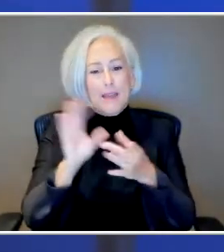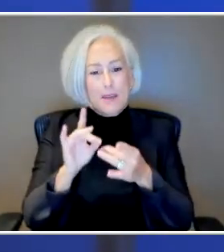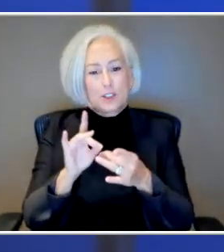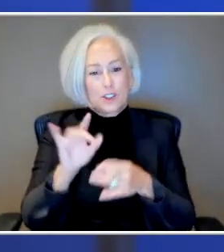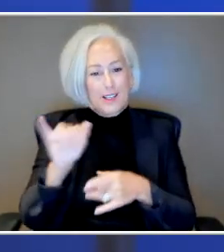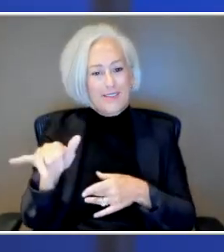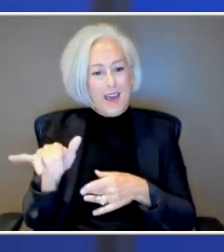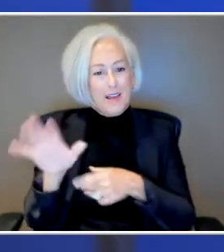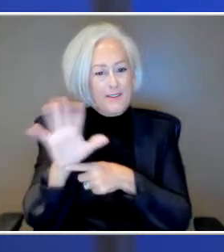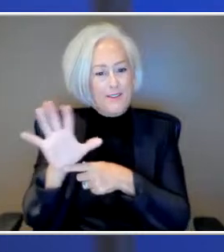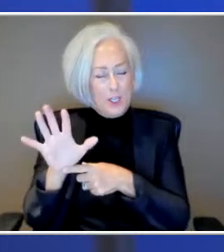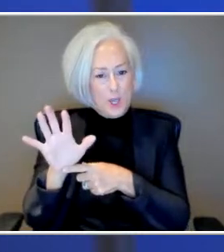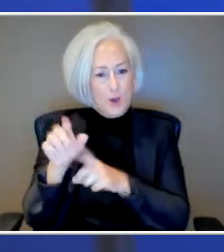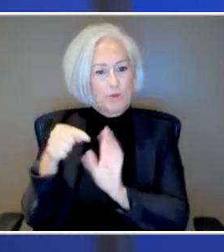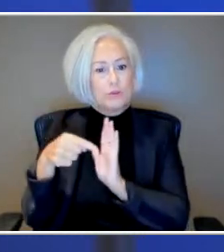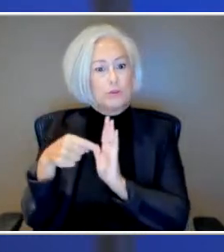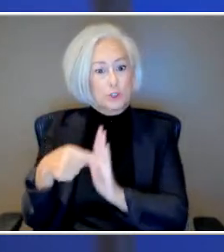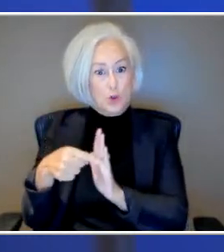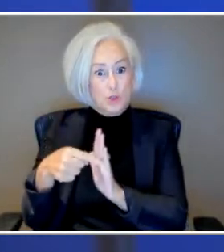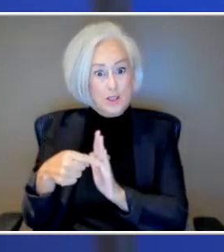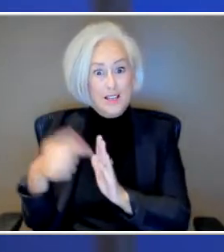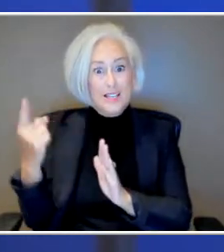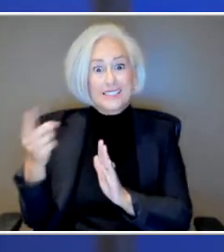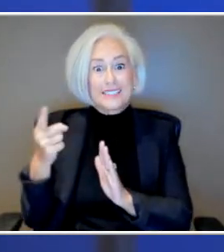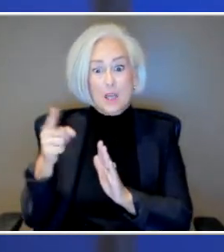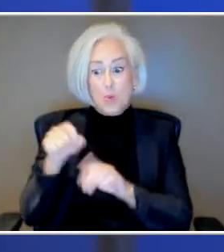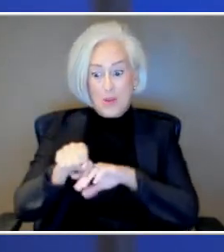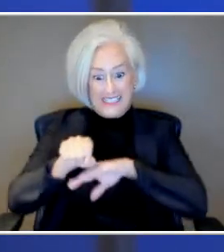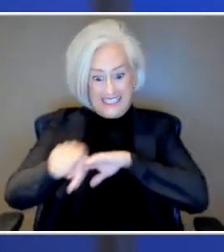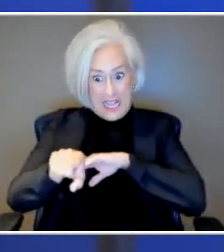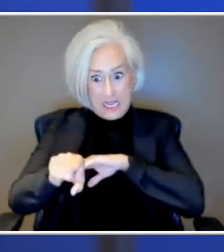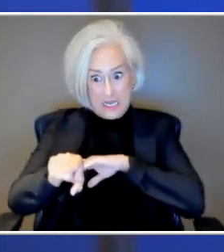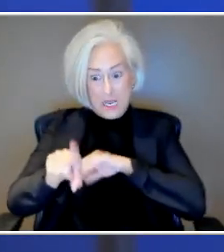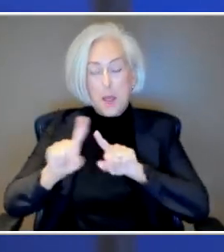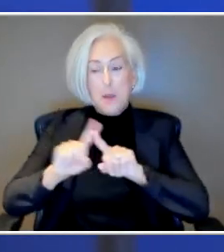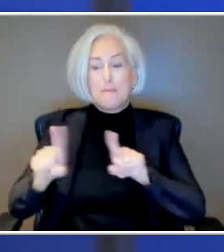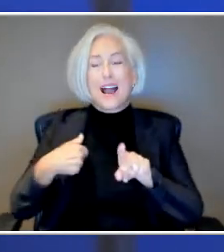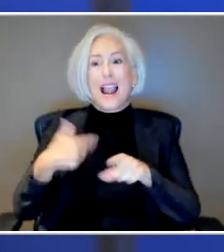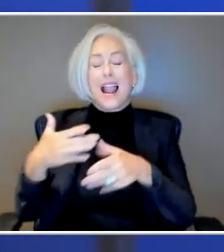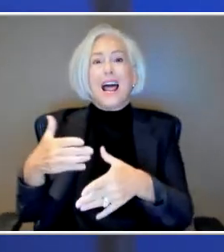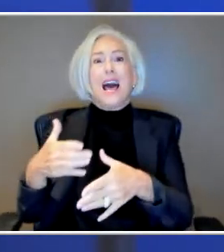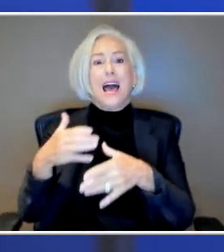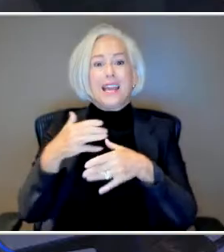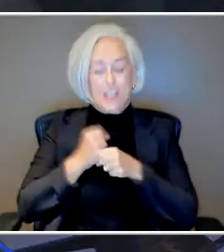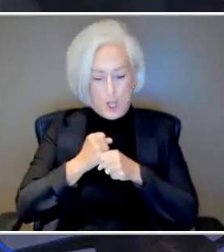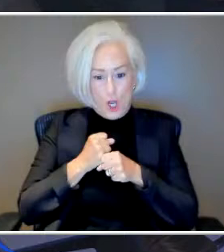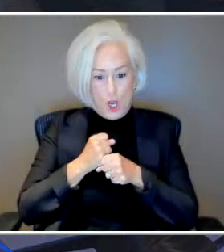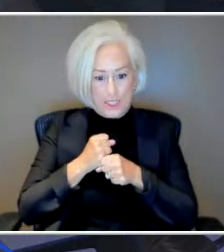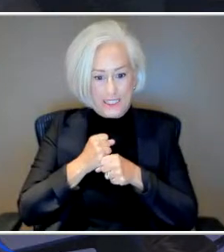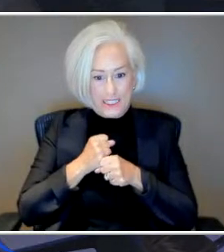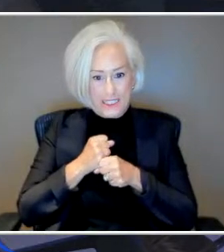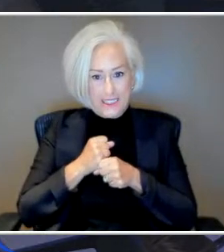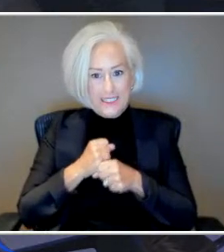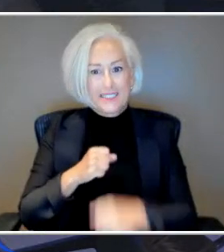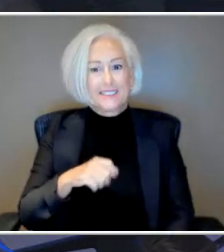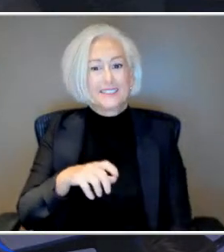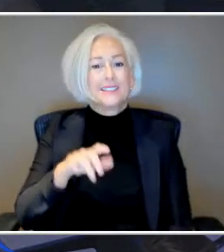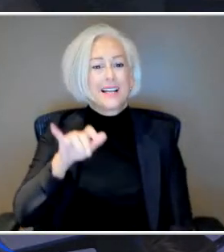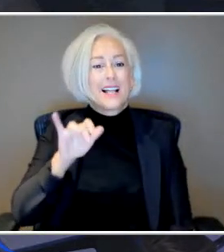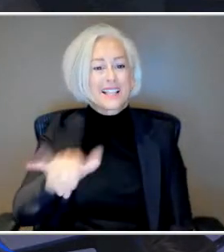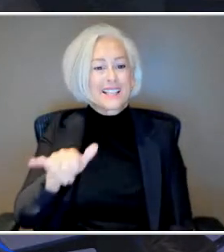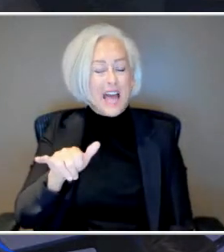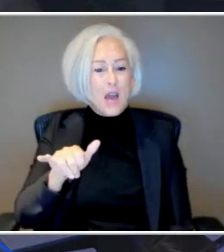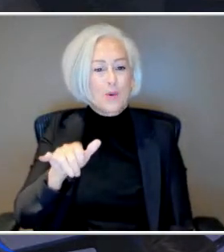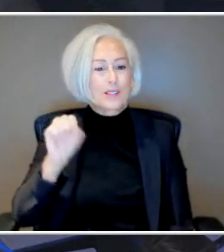not just that somebody sent it to me, that I actually got it. And, you don't seem like a big social media scroller.